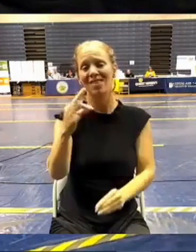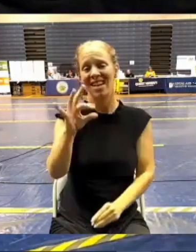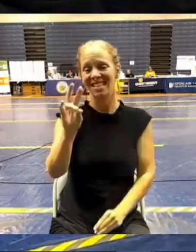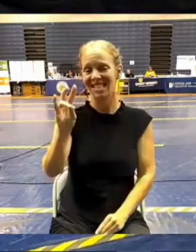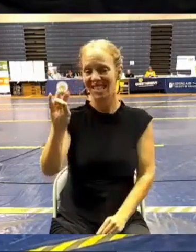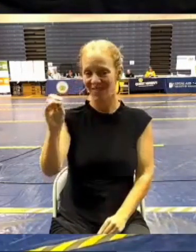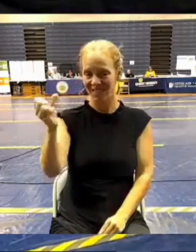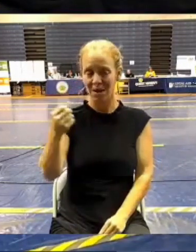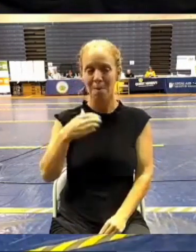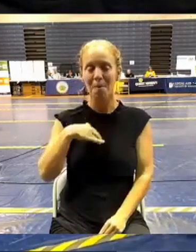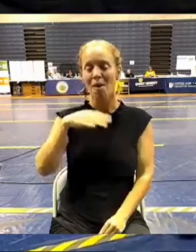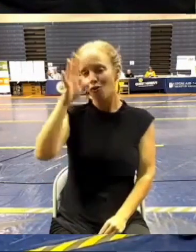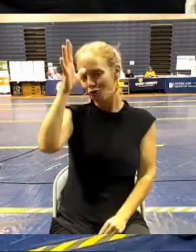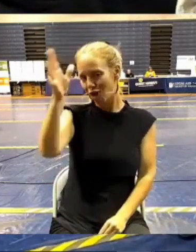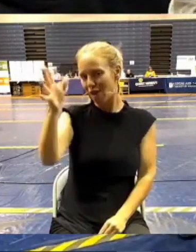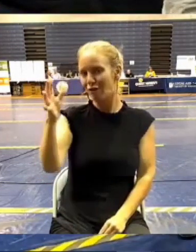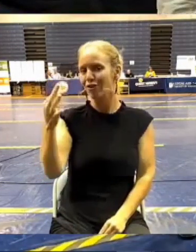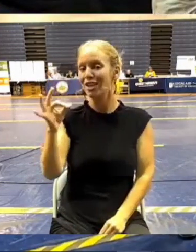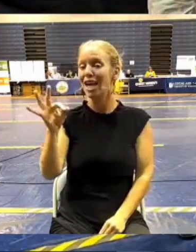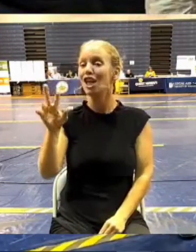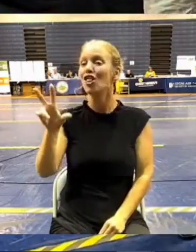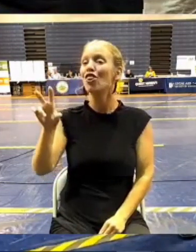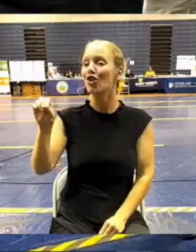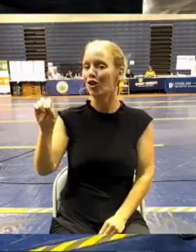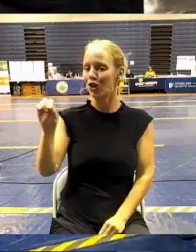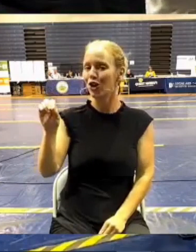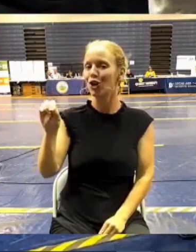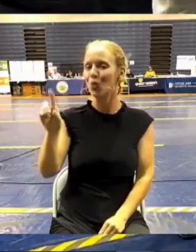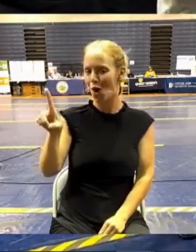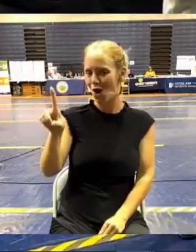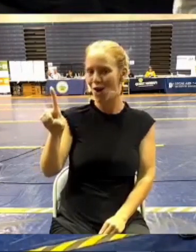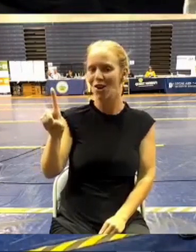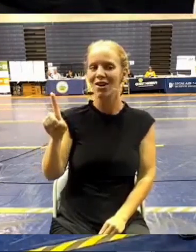moved in 1931. My father followed closely in